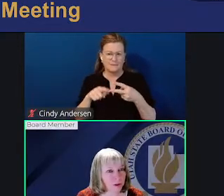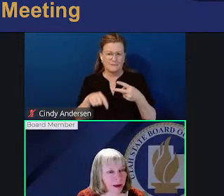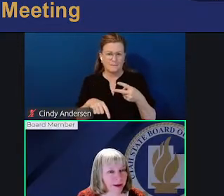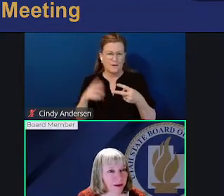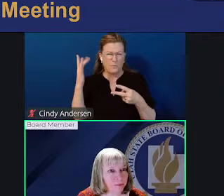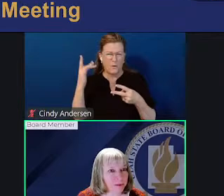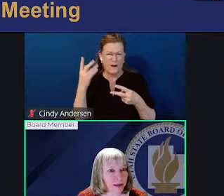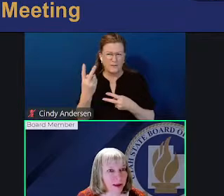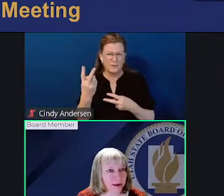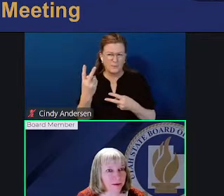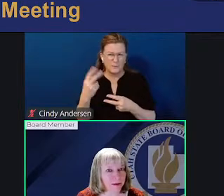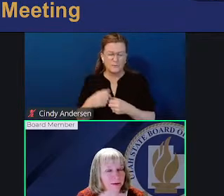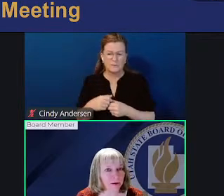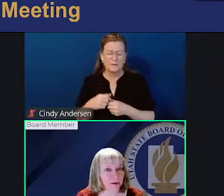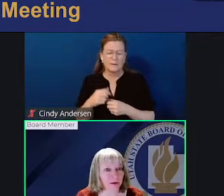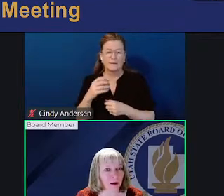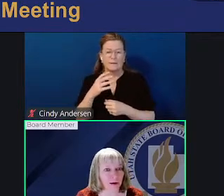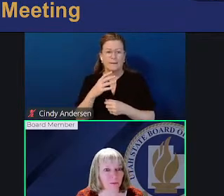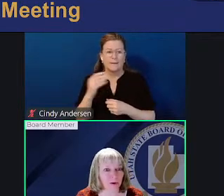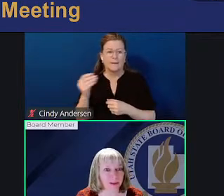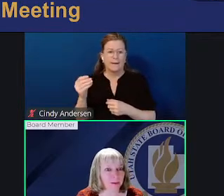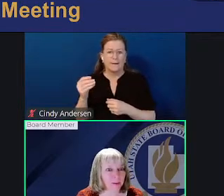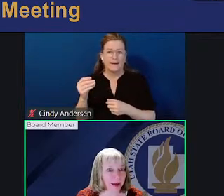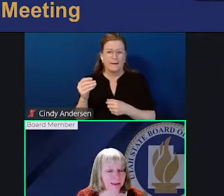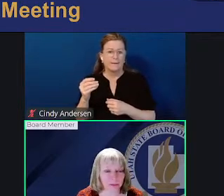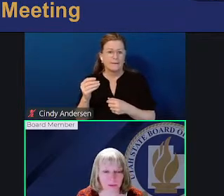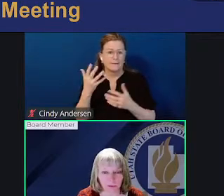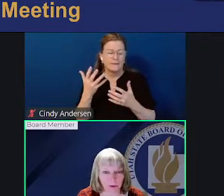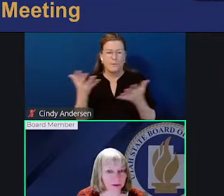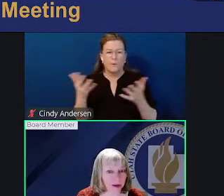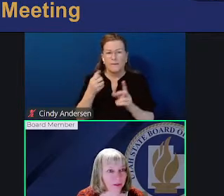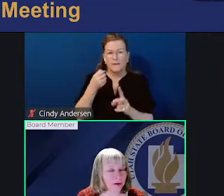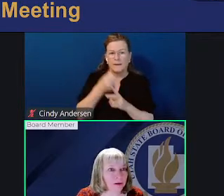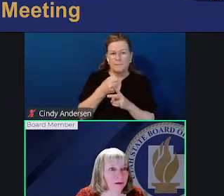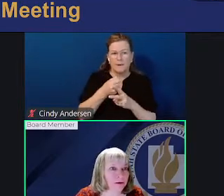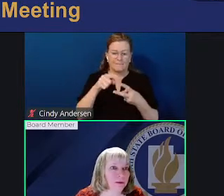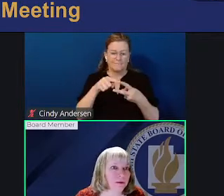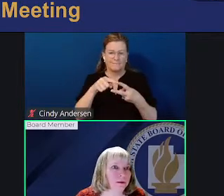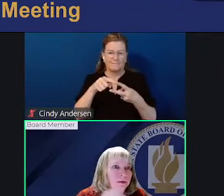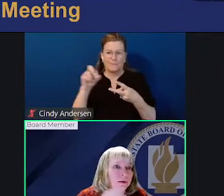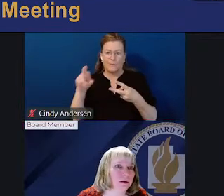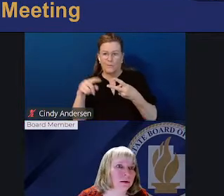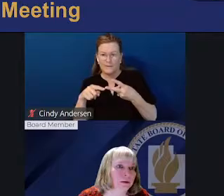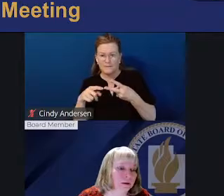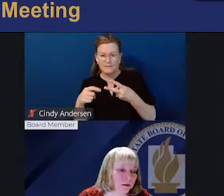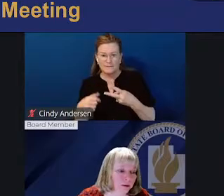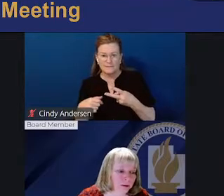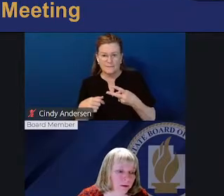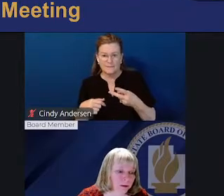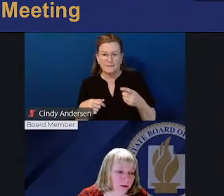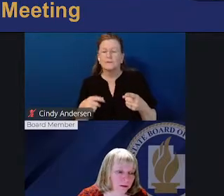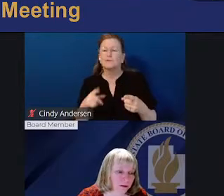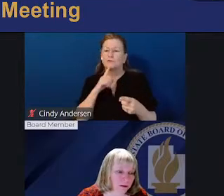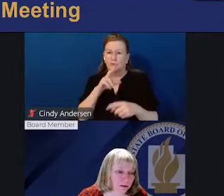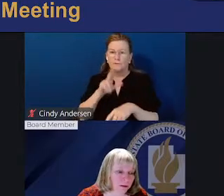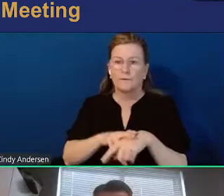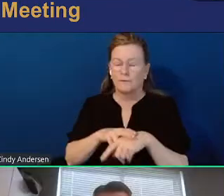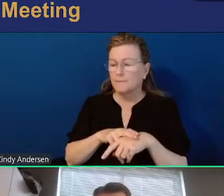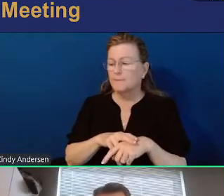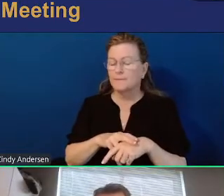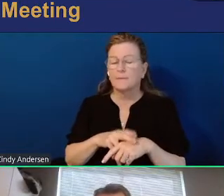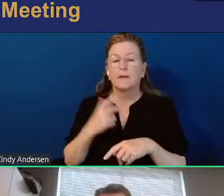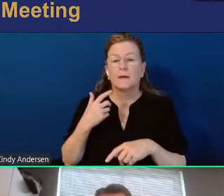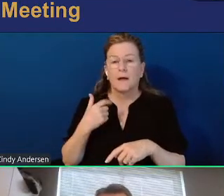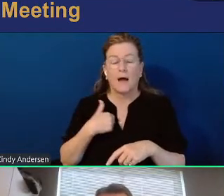why there's two backups, and what the impact is between one or the other? You bet you. So, yeah,